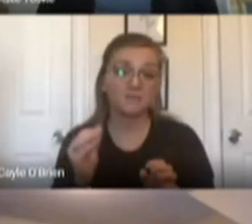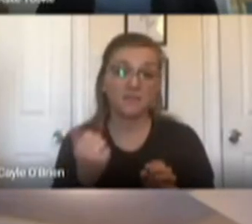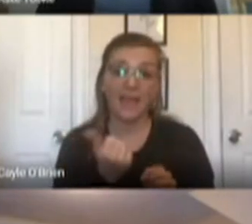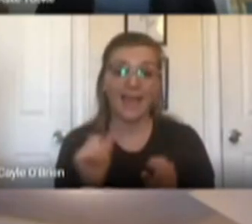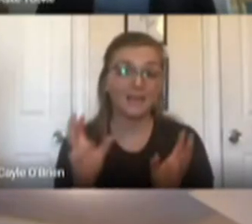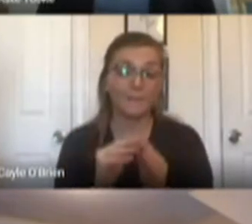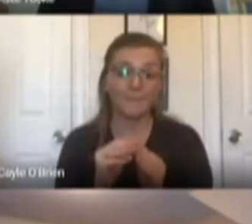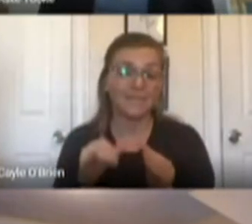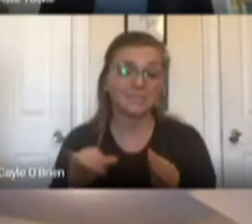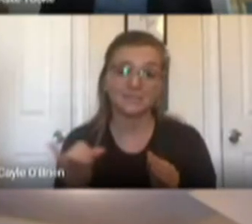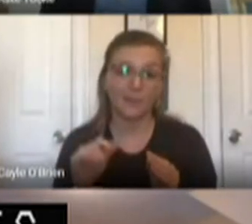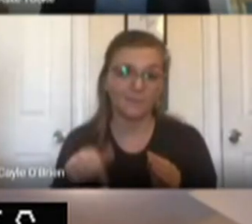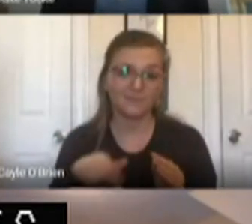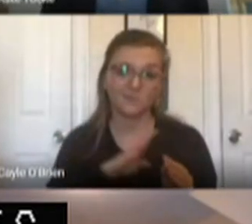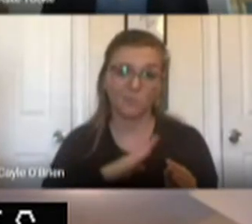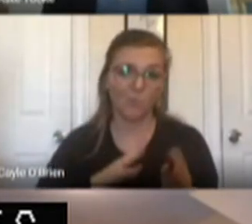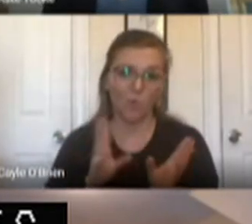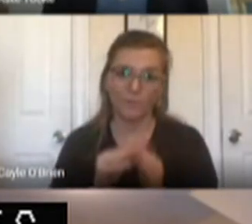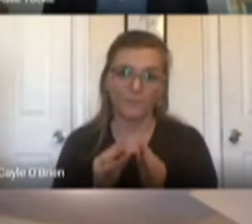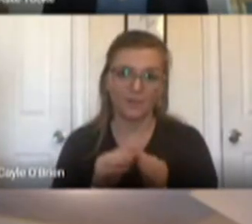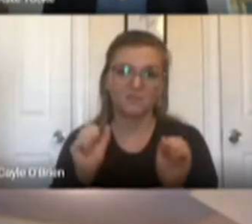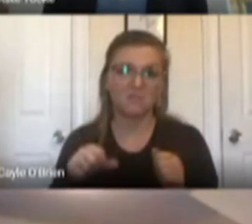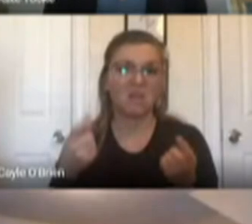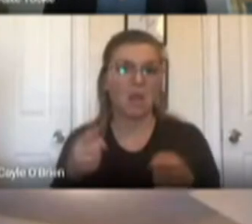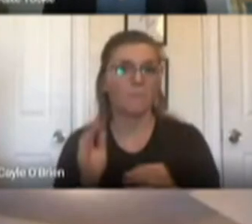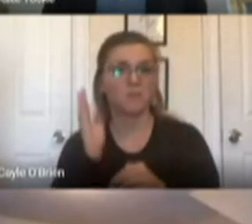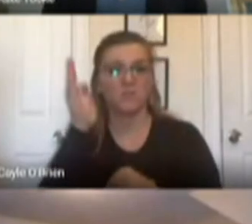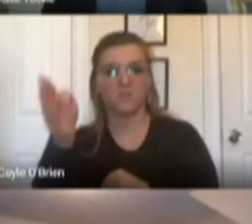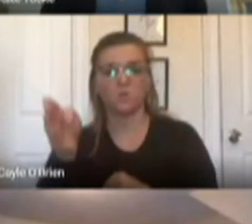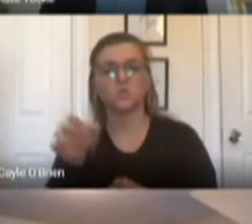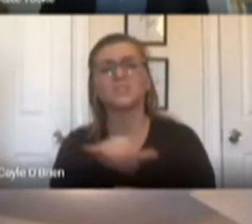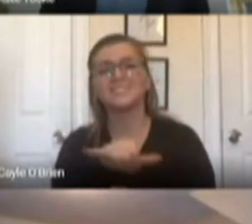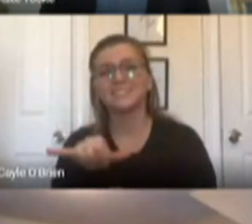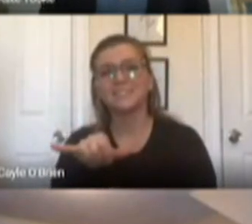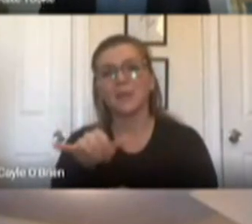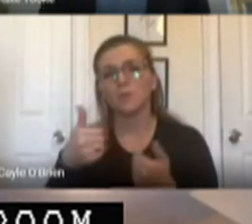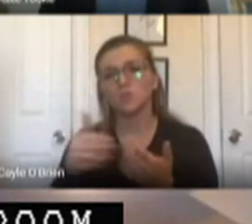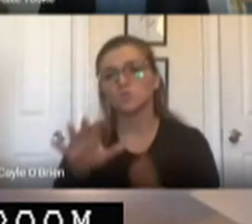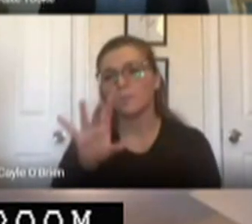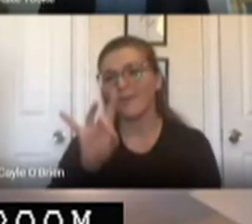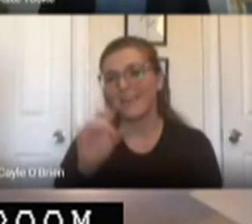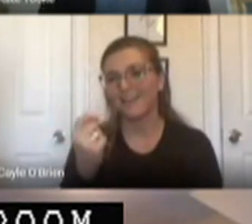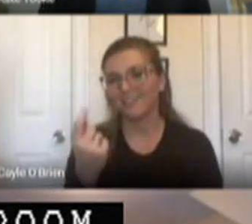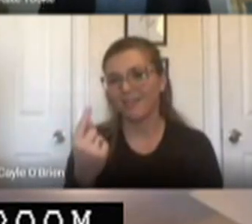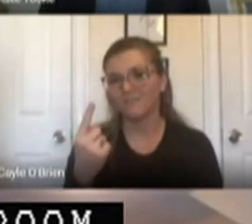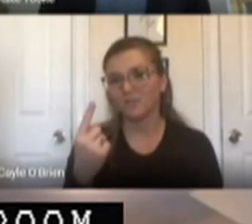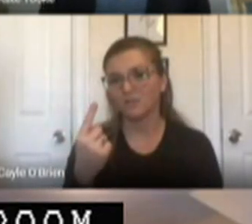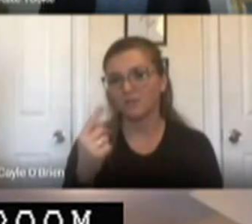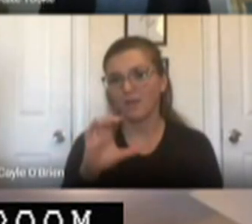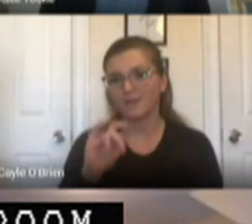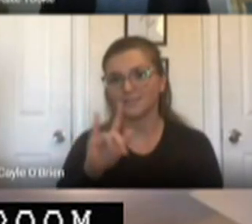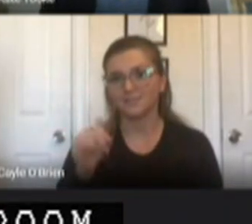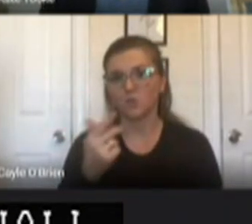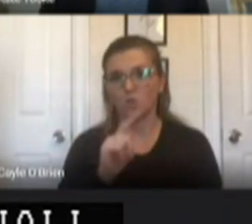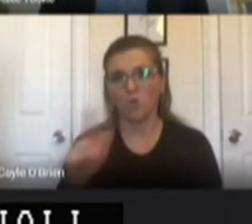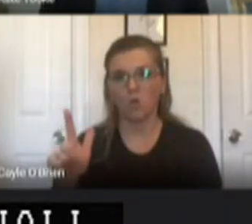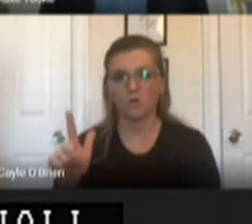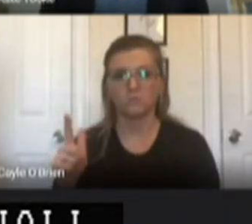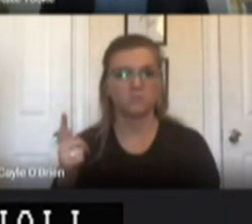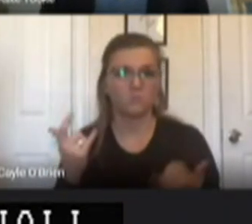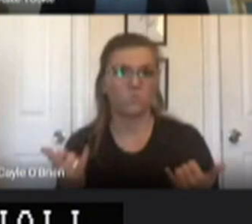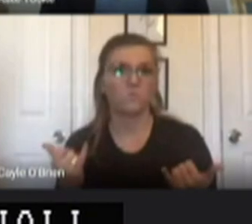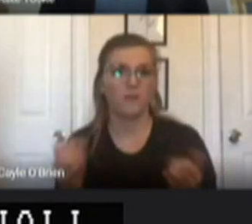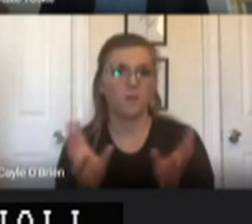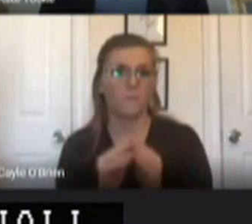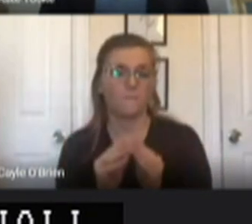future. Very similar to the size of room 811, I believe it is, at City Hall, where you frequently meet. Nat,